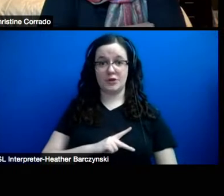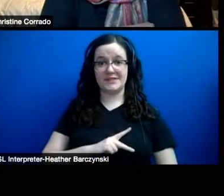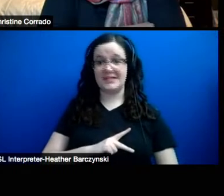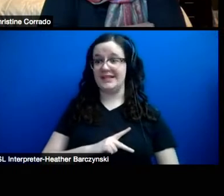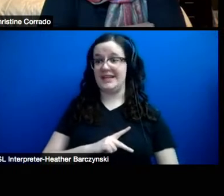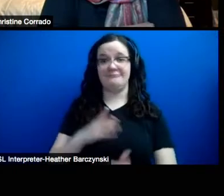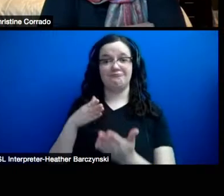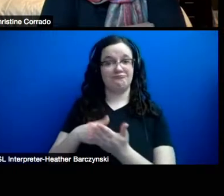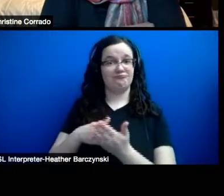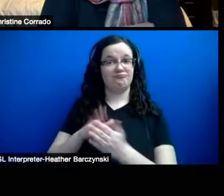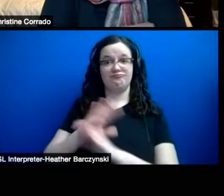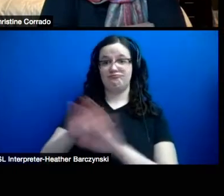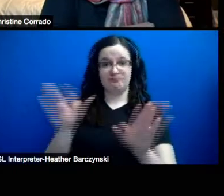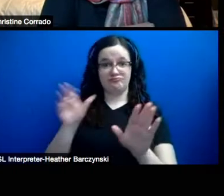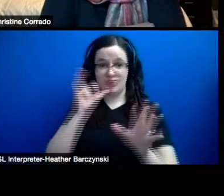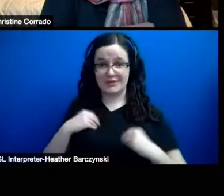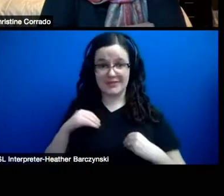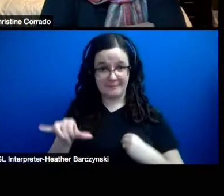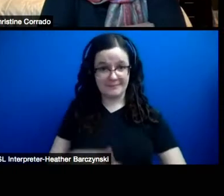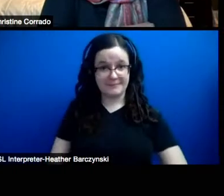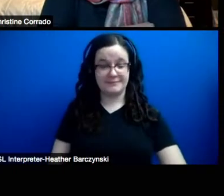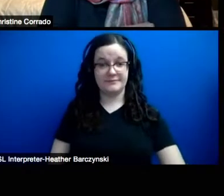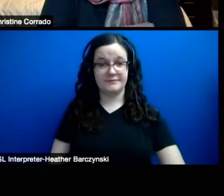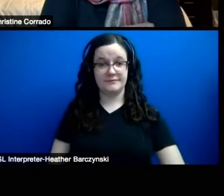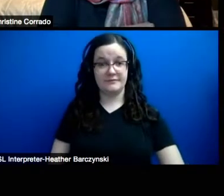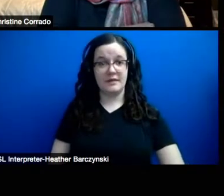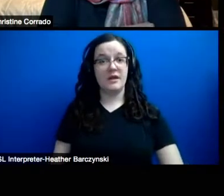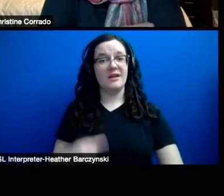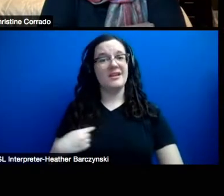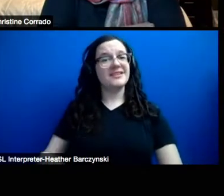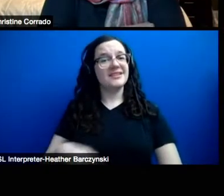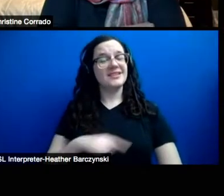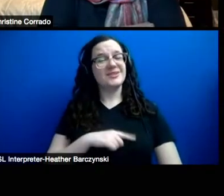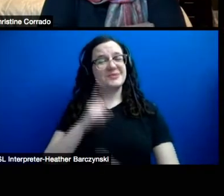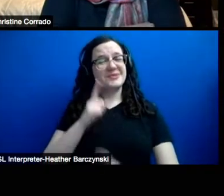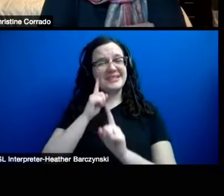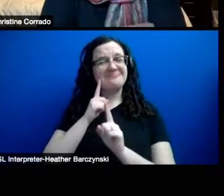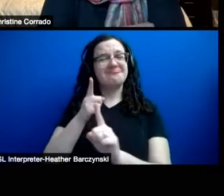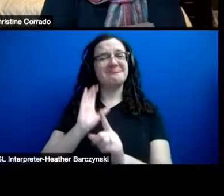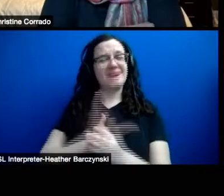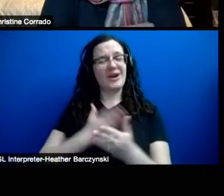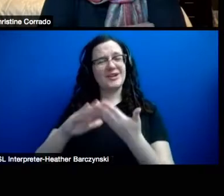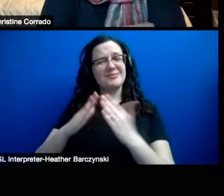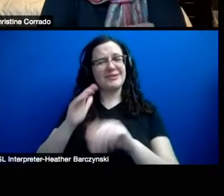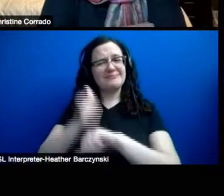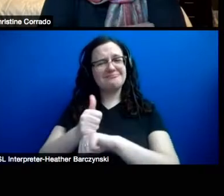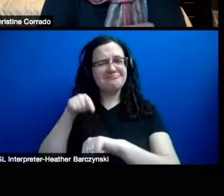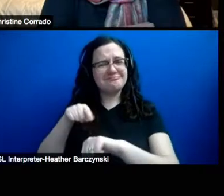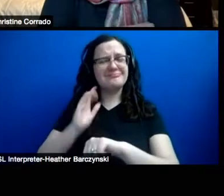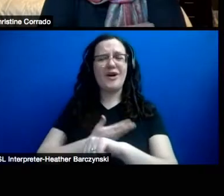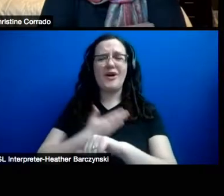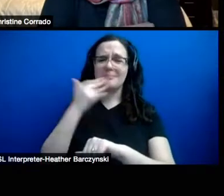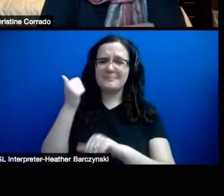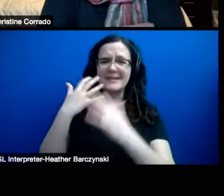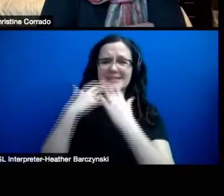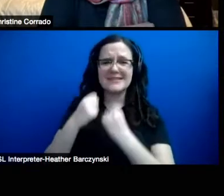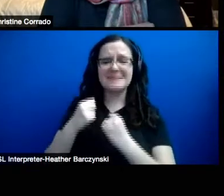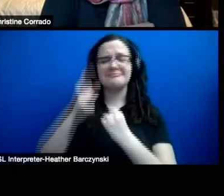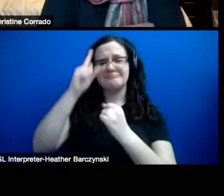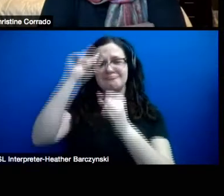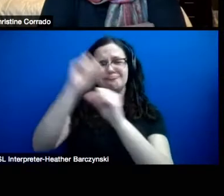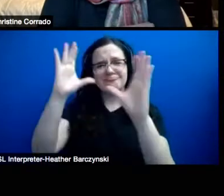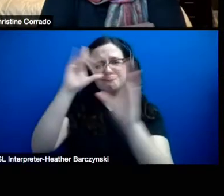If we are to build our community on our best aspirations, we must not allow